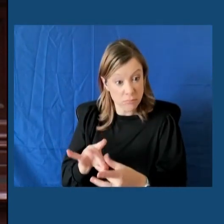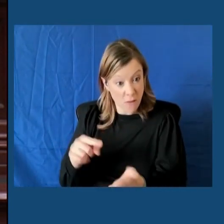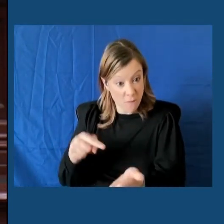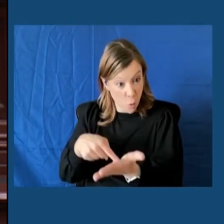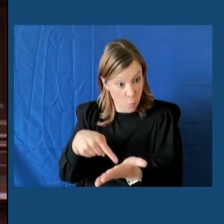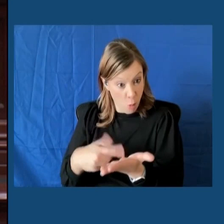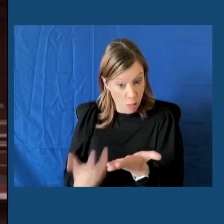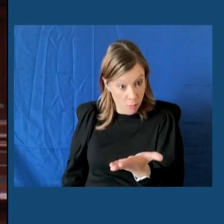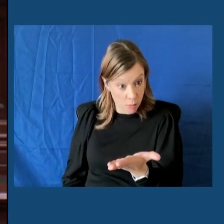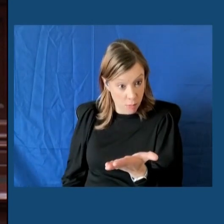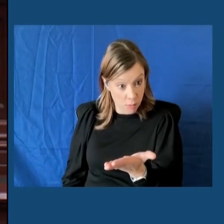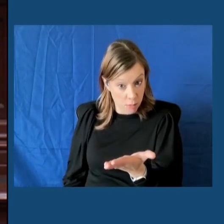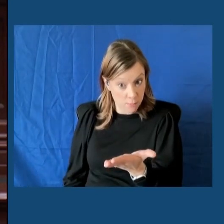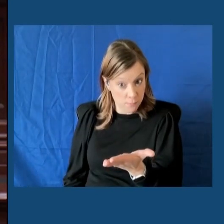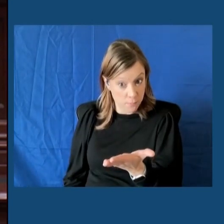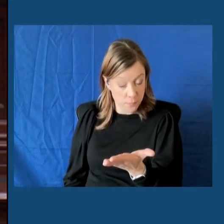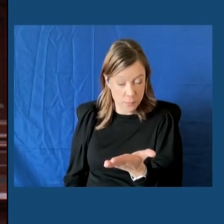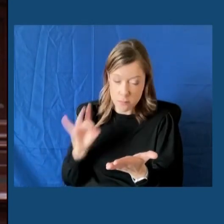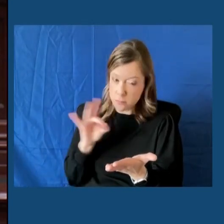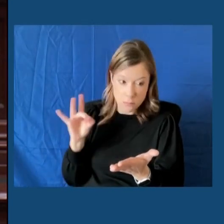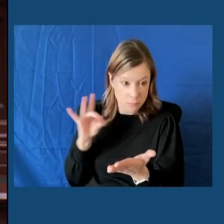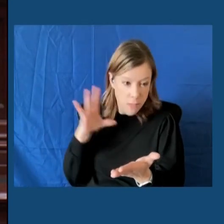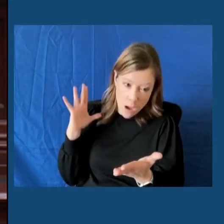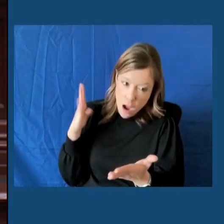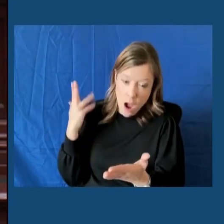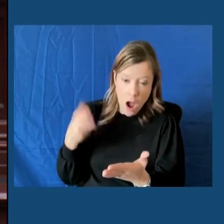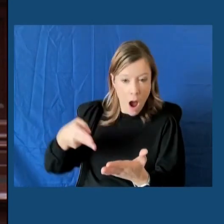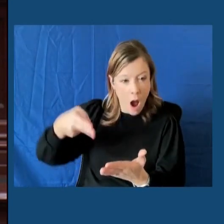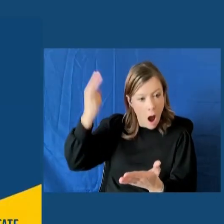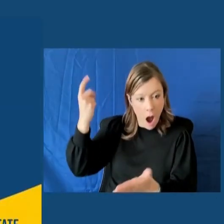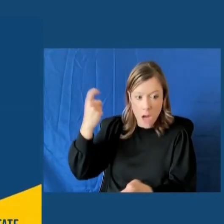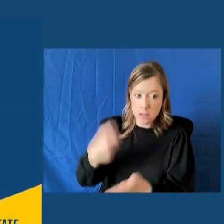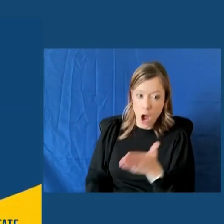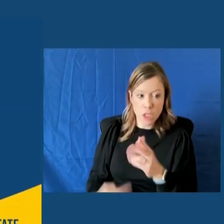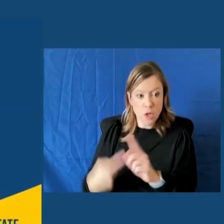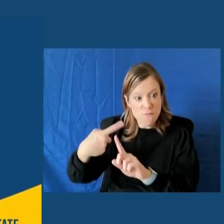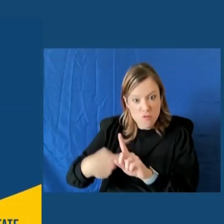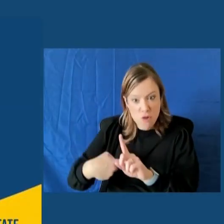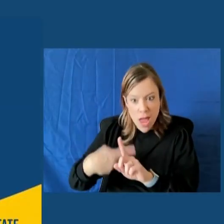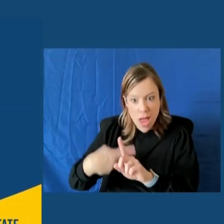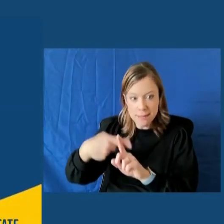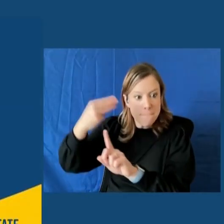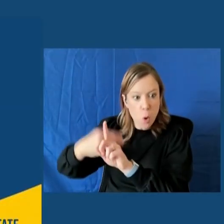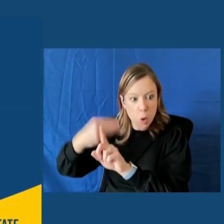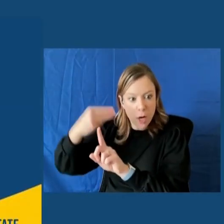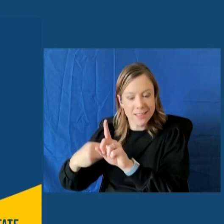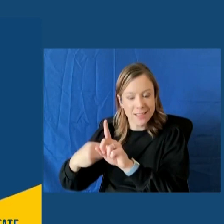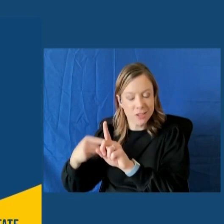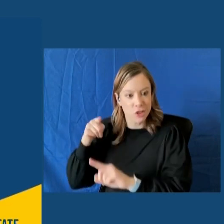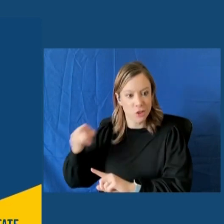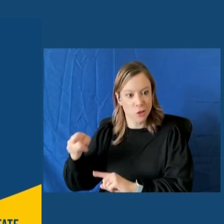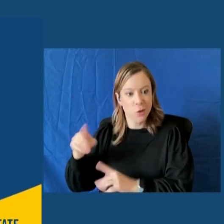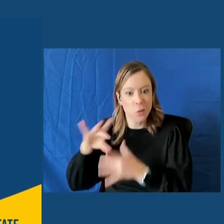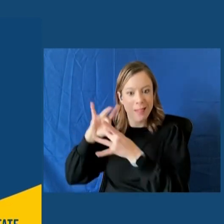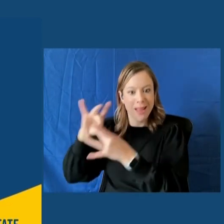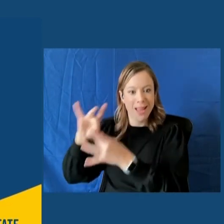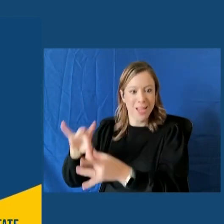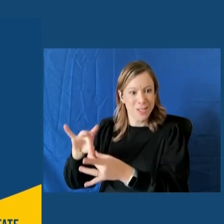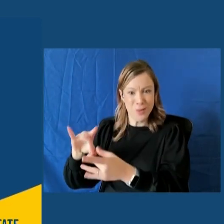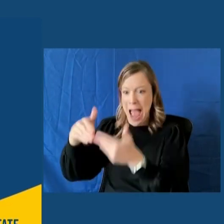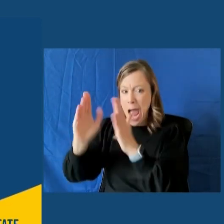The obscenely high cost of rents and mortgages caused by the unconscionable shortage of housing in New